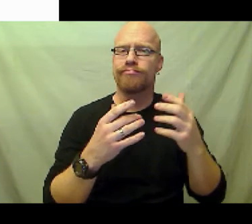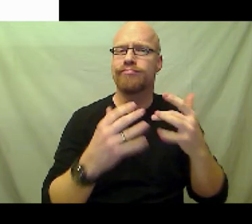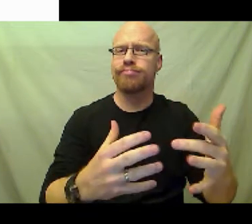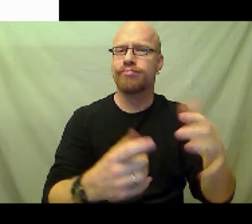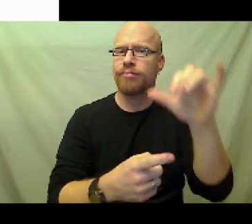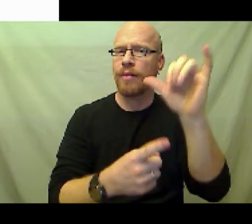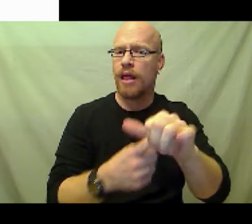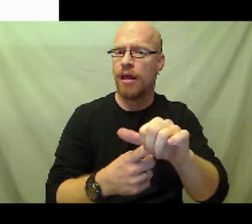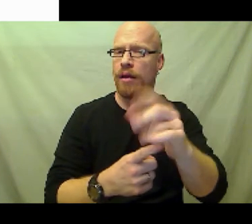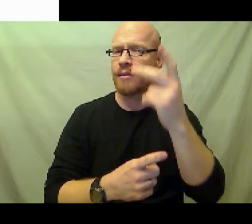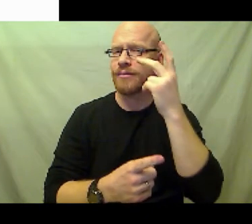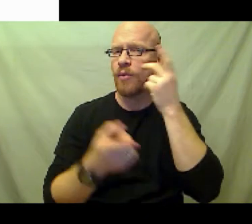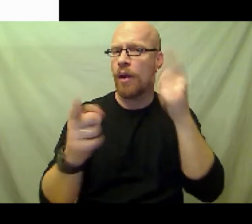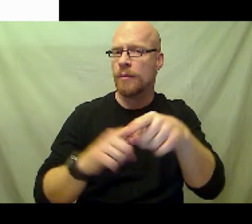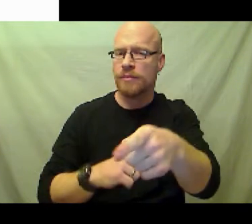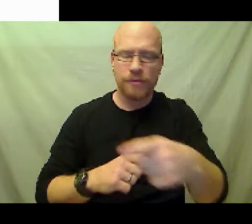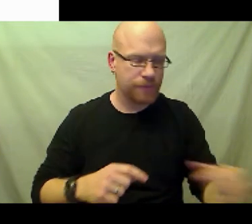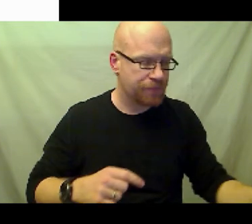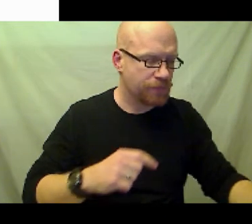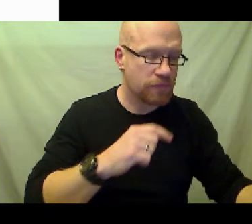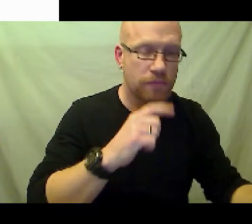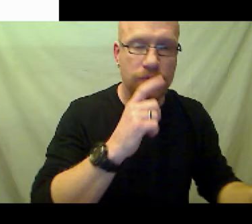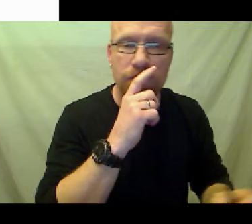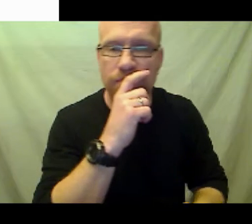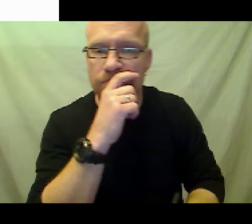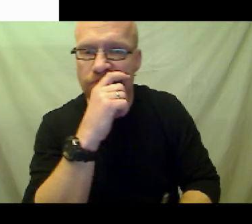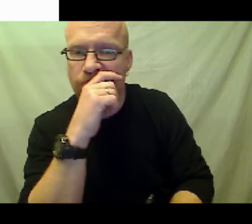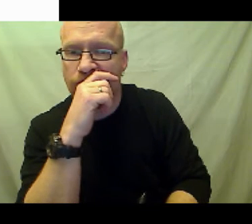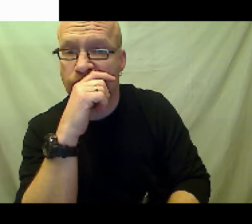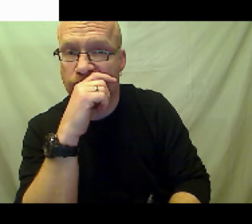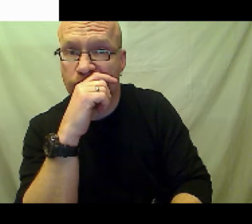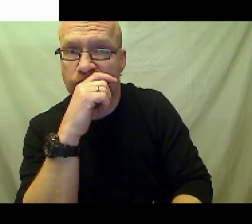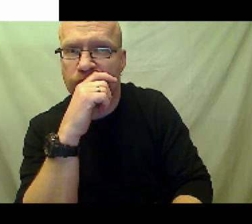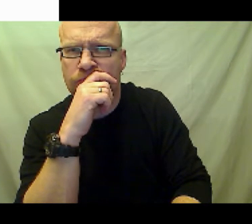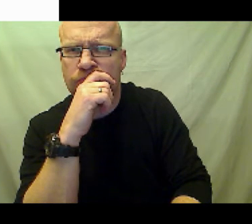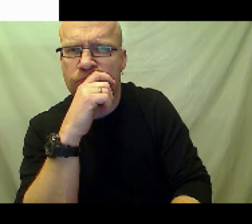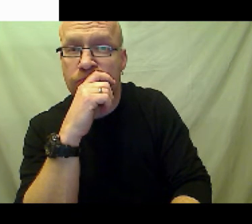this equation and factor this and see what happens, or solve it.